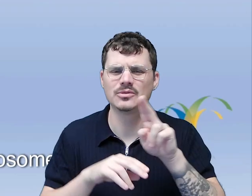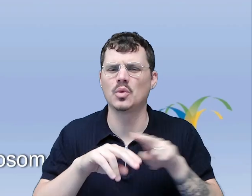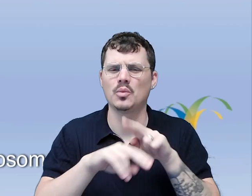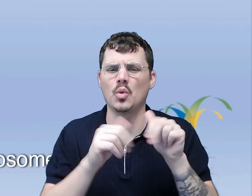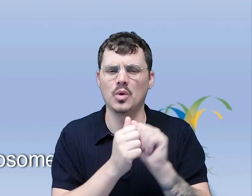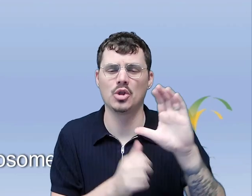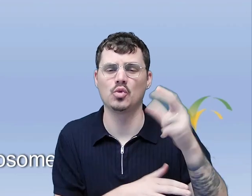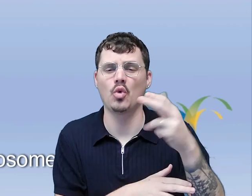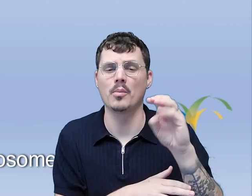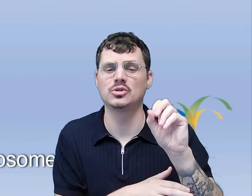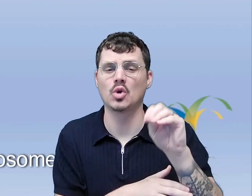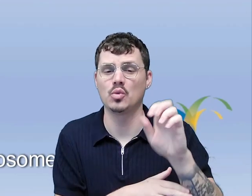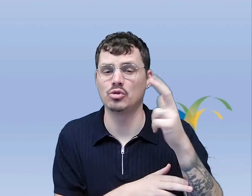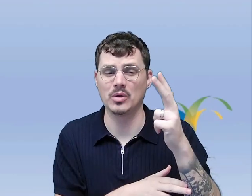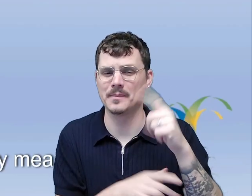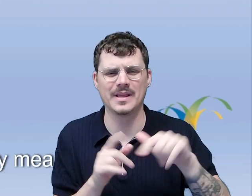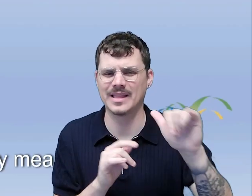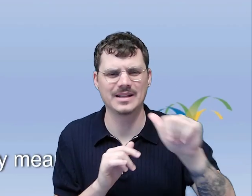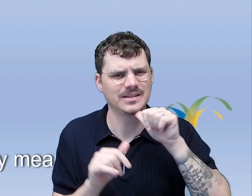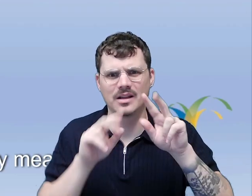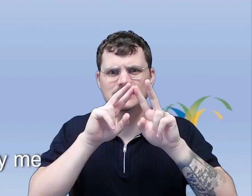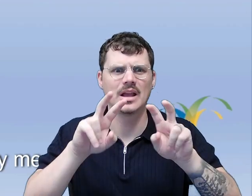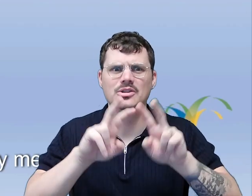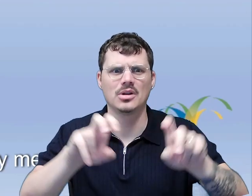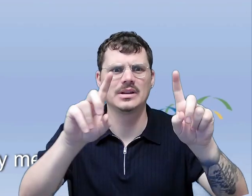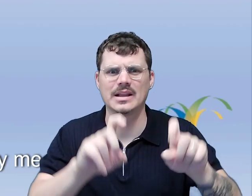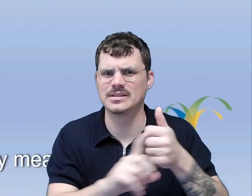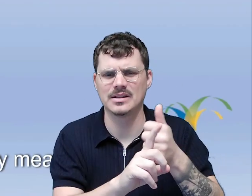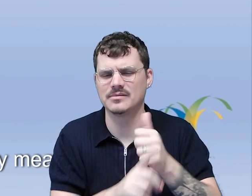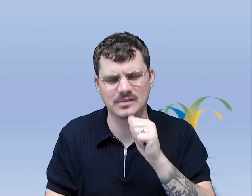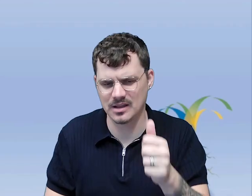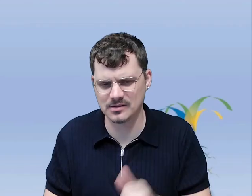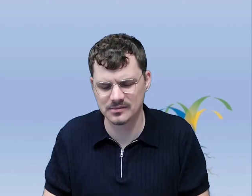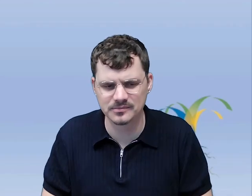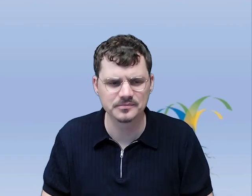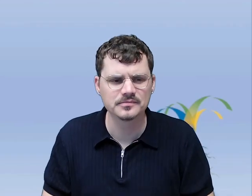sometimes an abnormality of chromosome 3, but that's not a diagnostic test by any means.